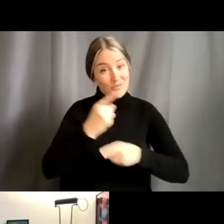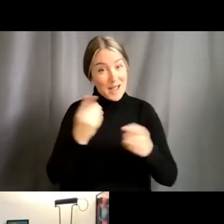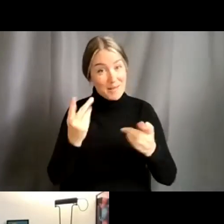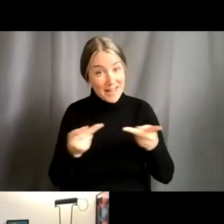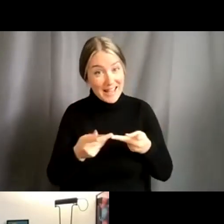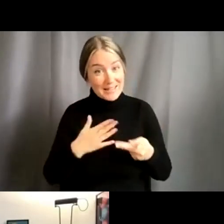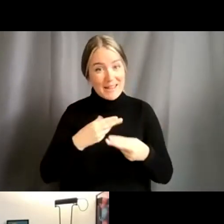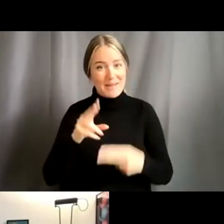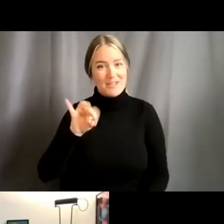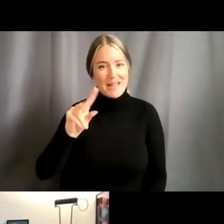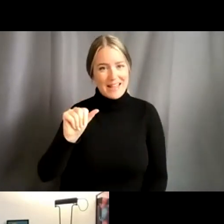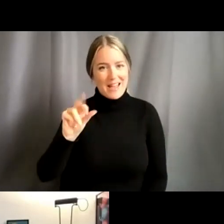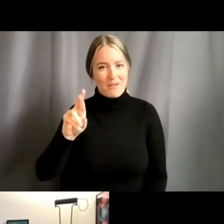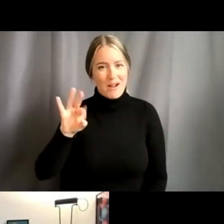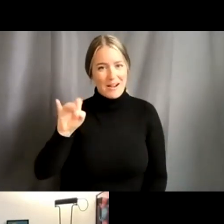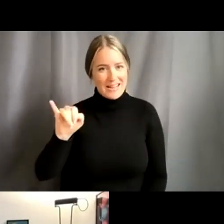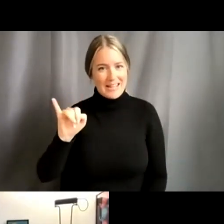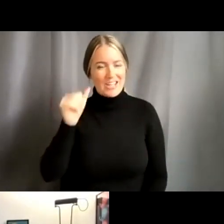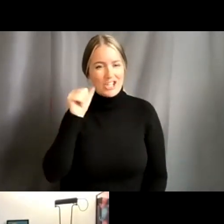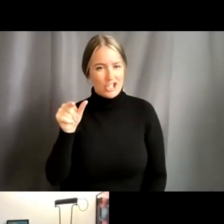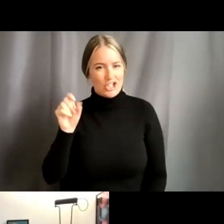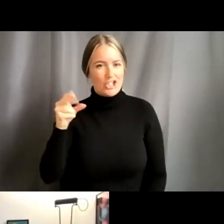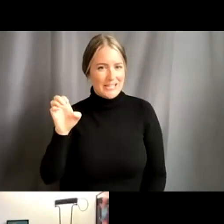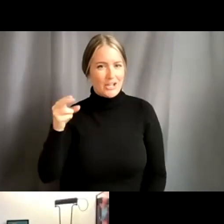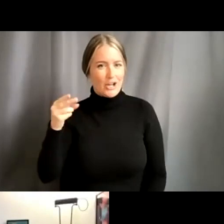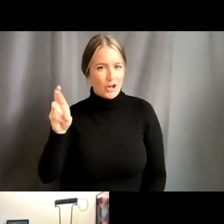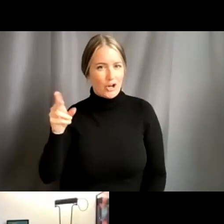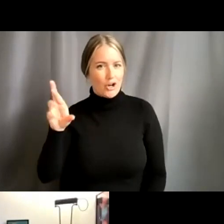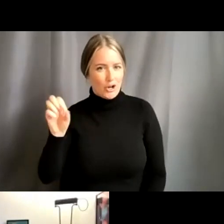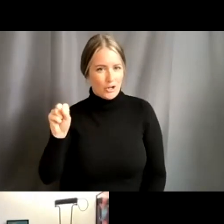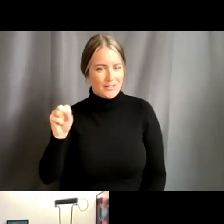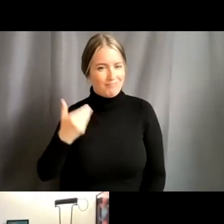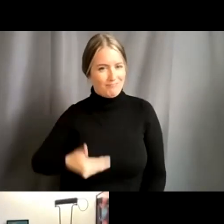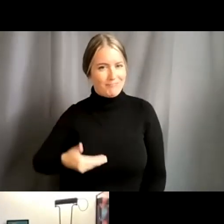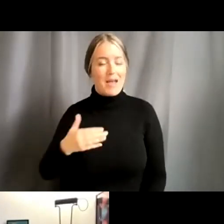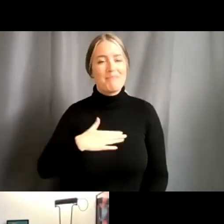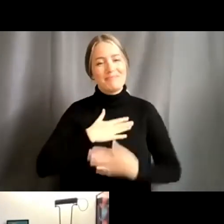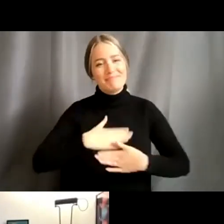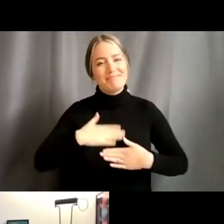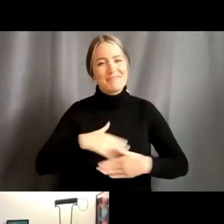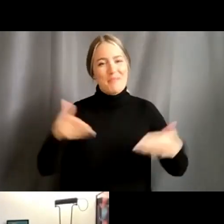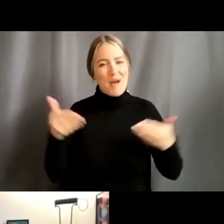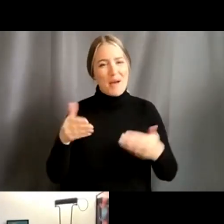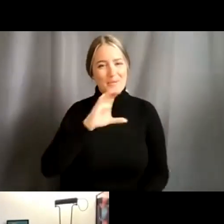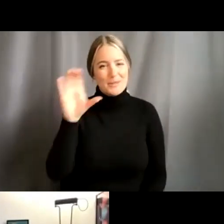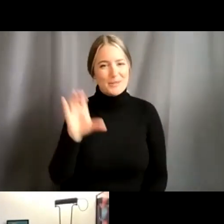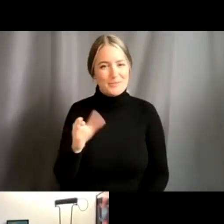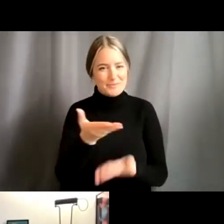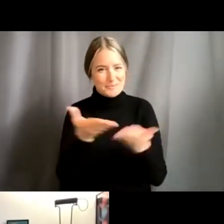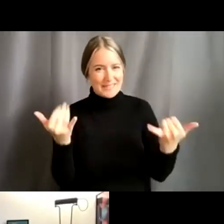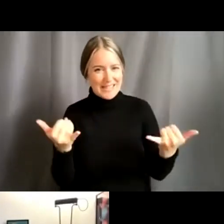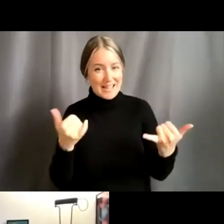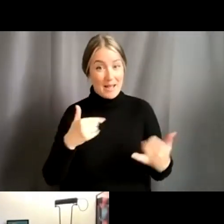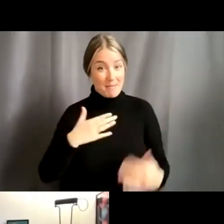Jamila Rishardi. I use the pronouns she, her, hers, and it's my pleasure to welcome you to this Zoom space today. I have dark